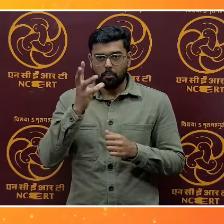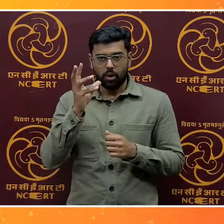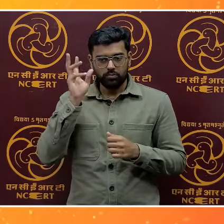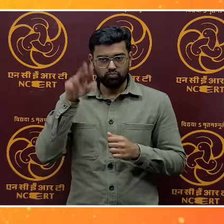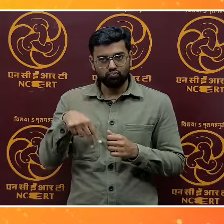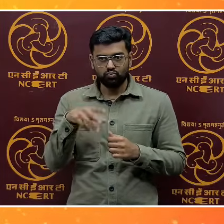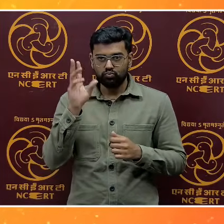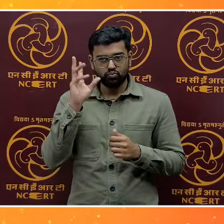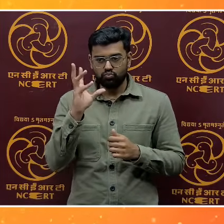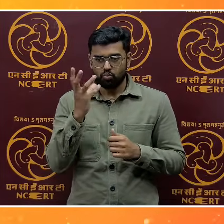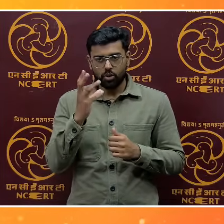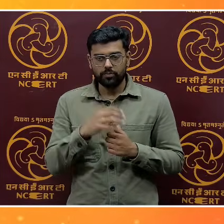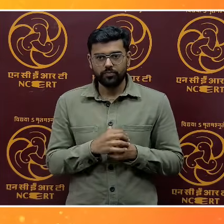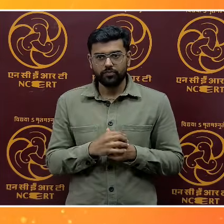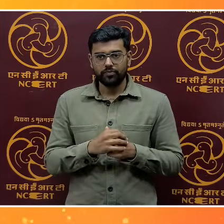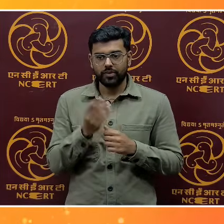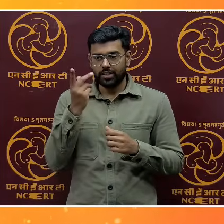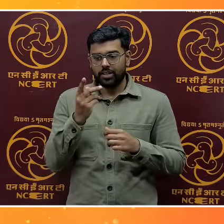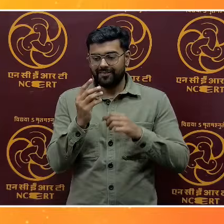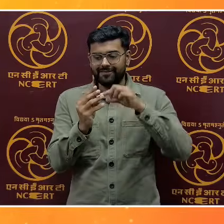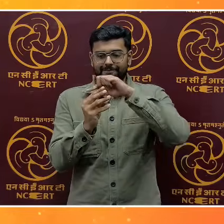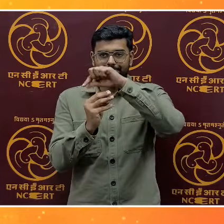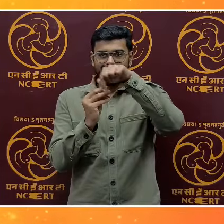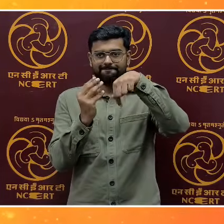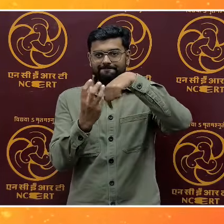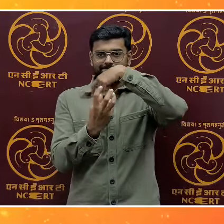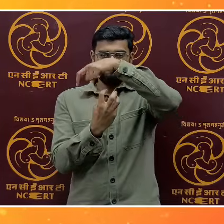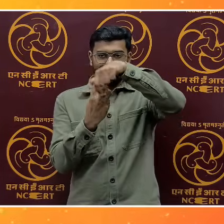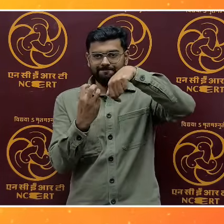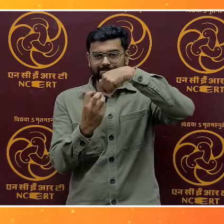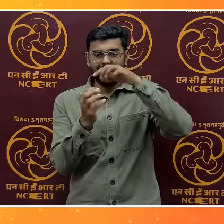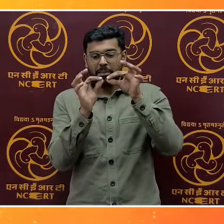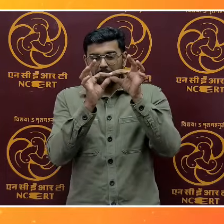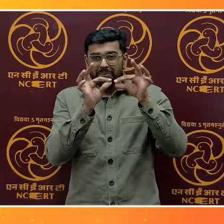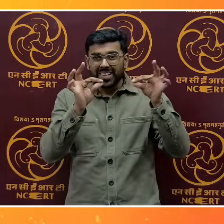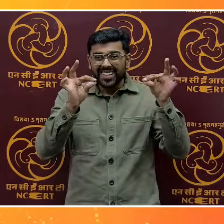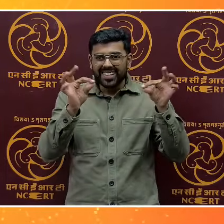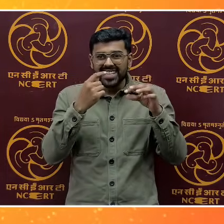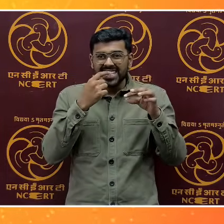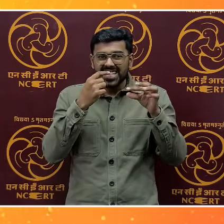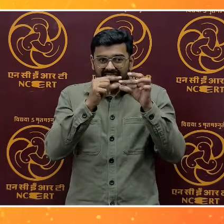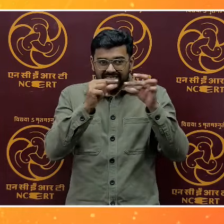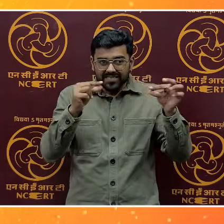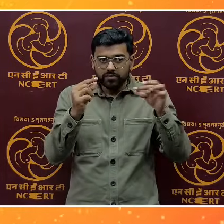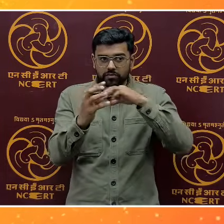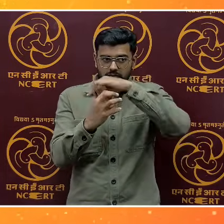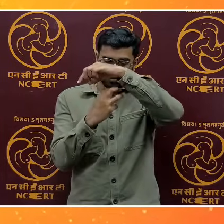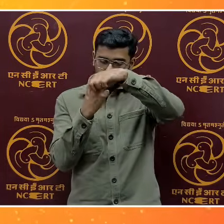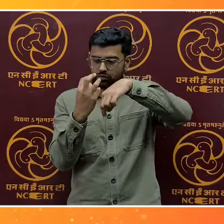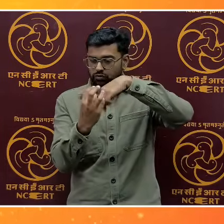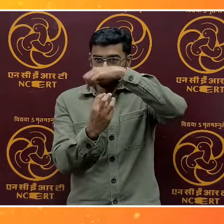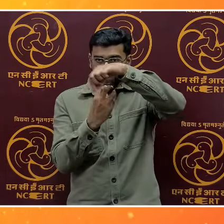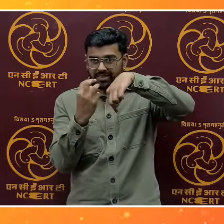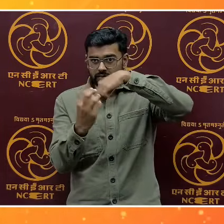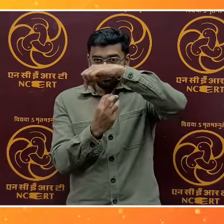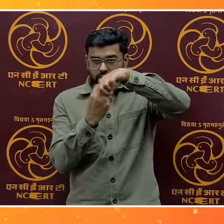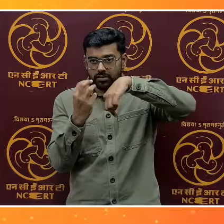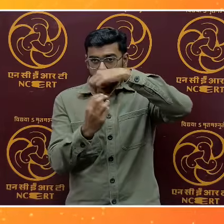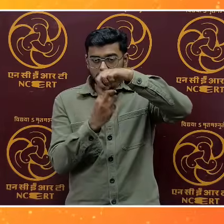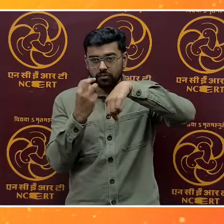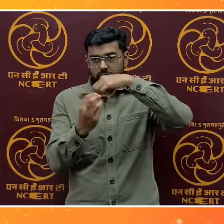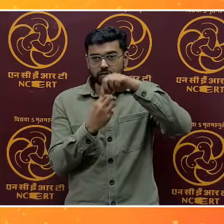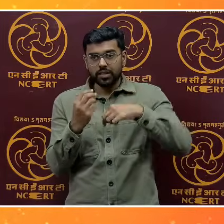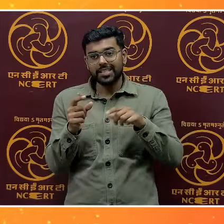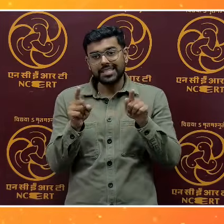ball and the thread covered the sphere surface and it exactly covered 4 circles